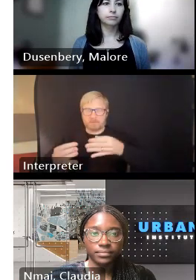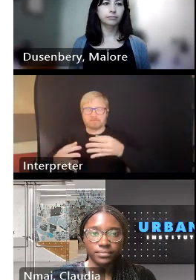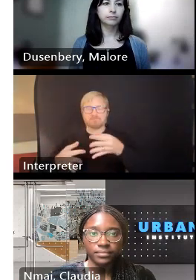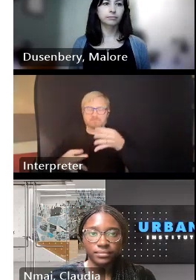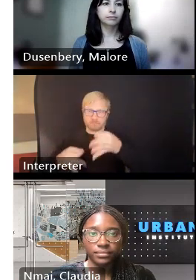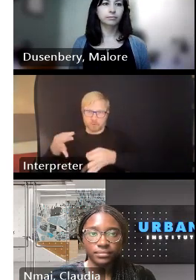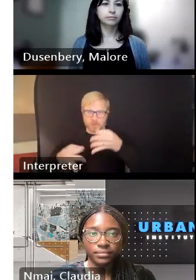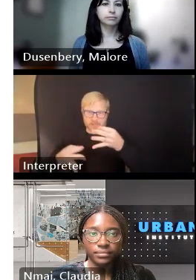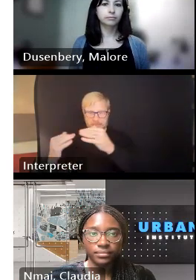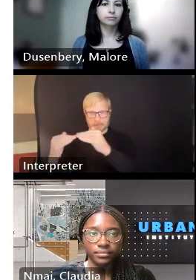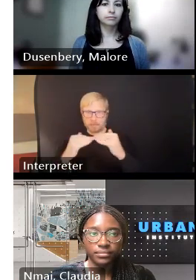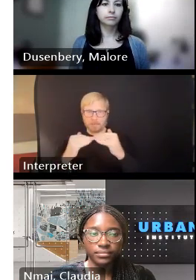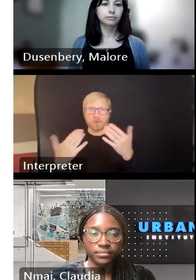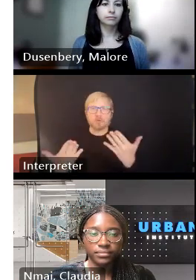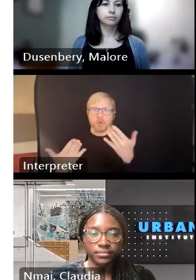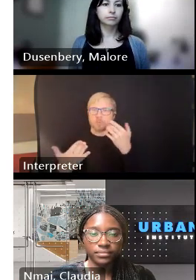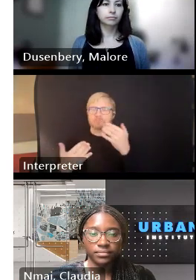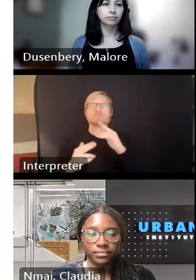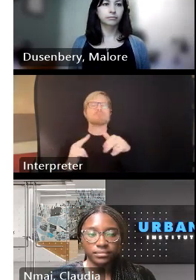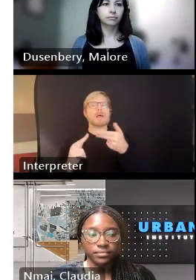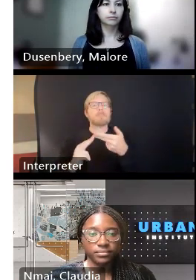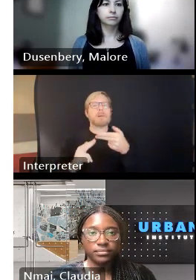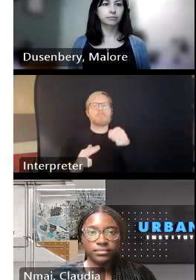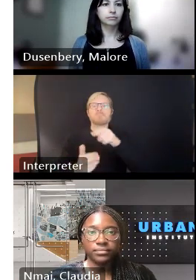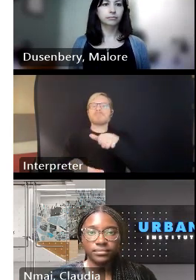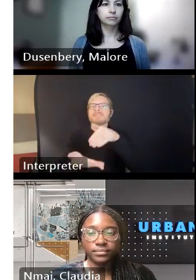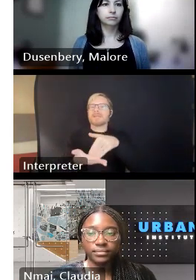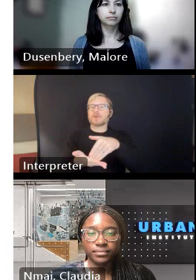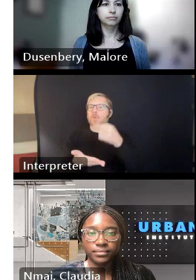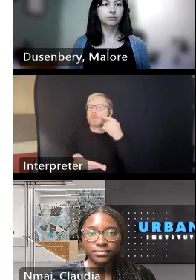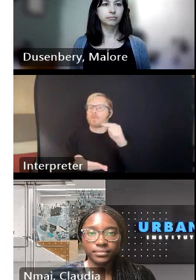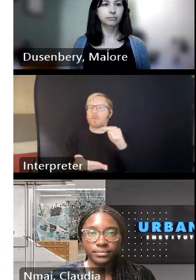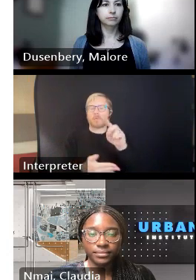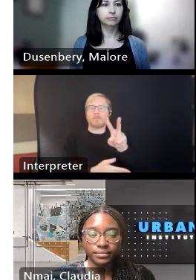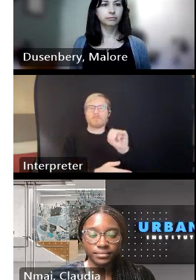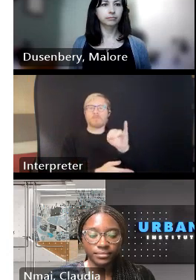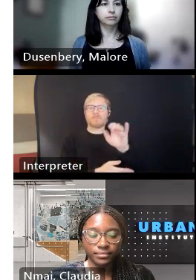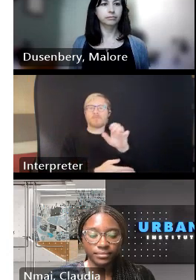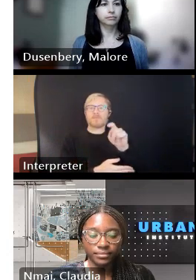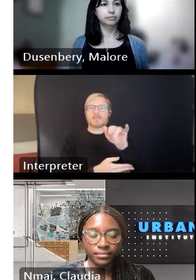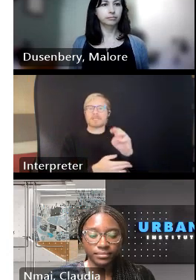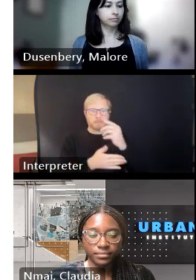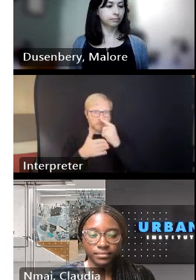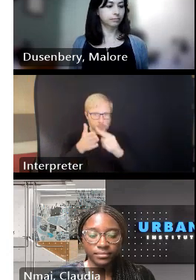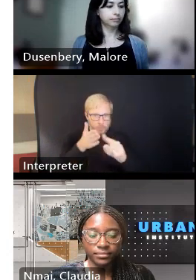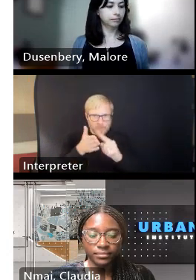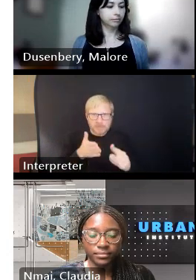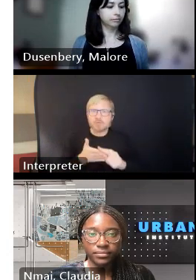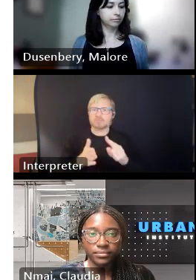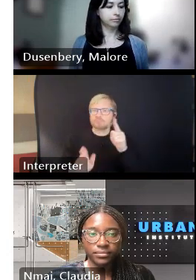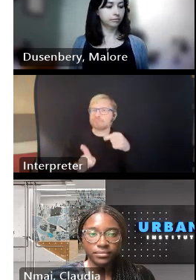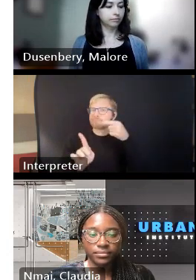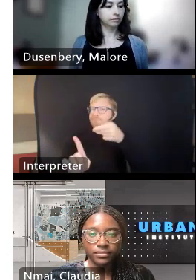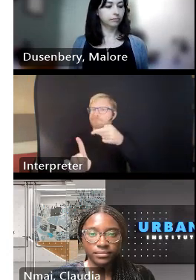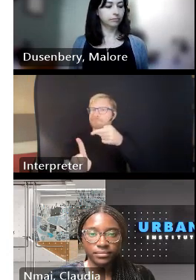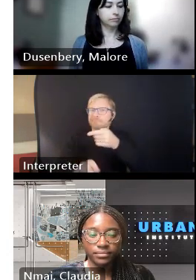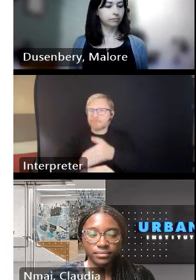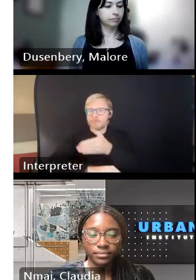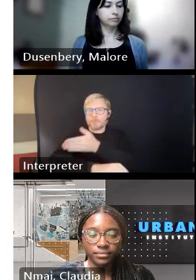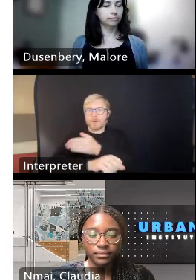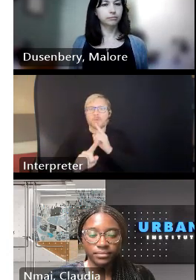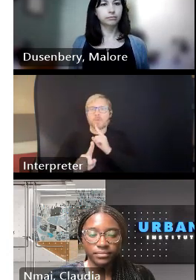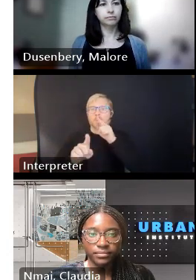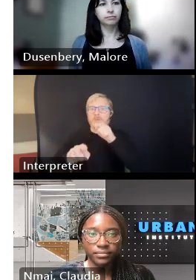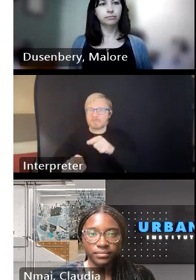Center for Victim Research. The center aims to improve the response to victims and survivors